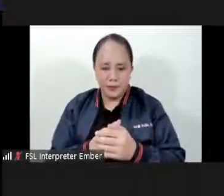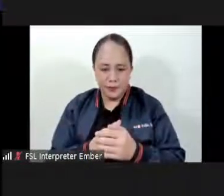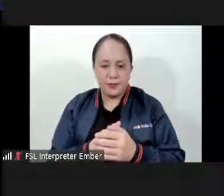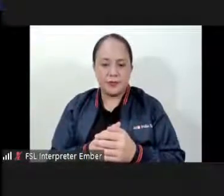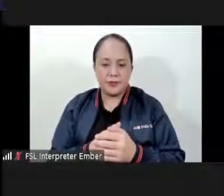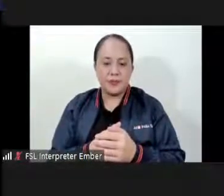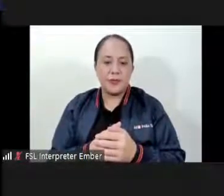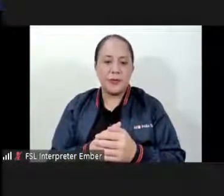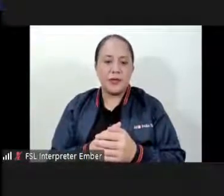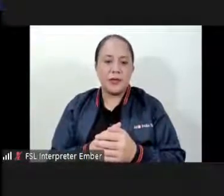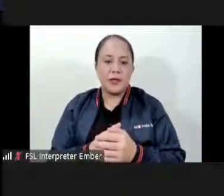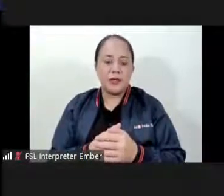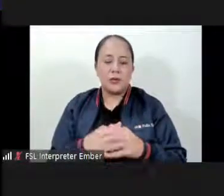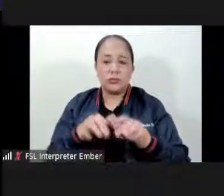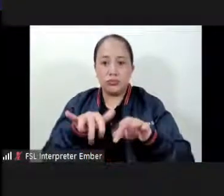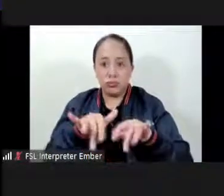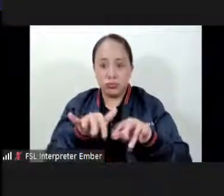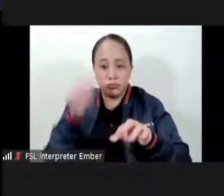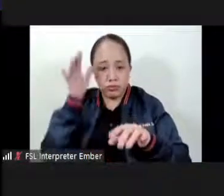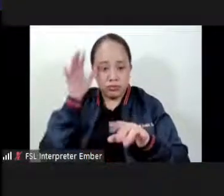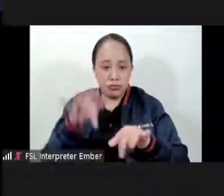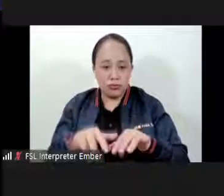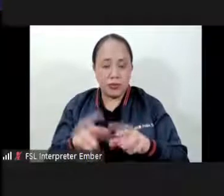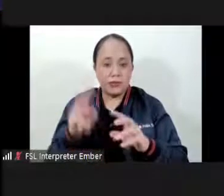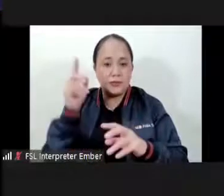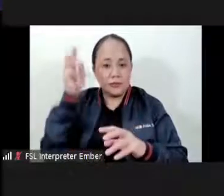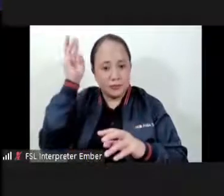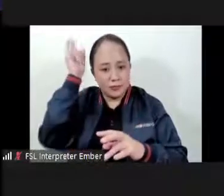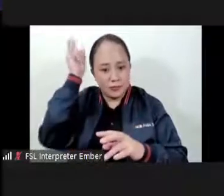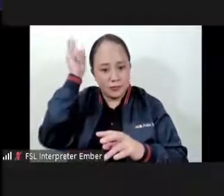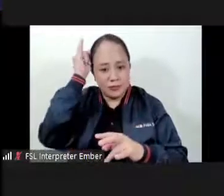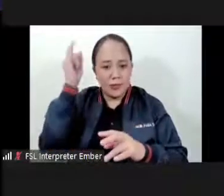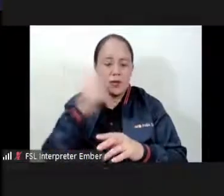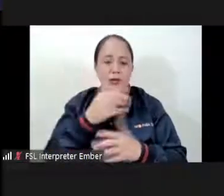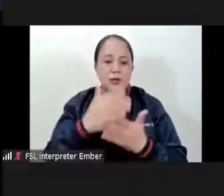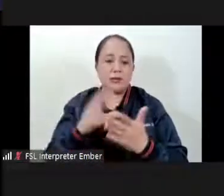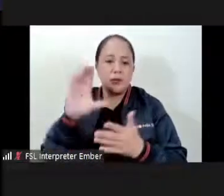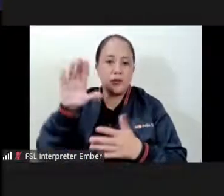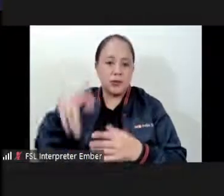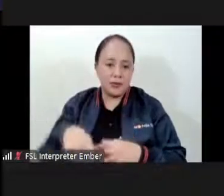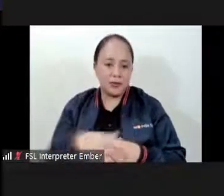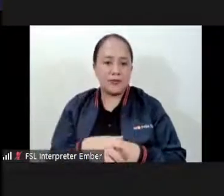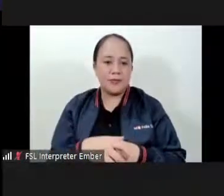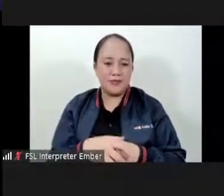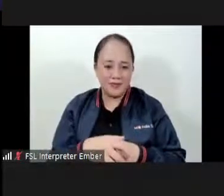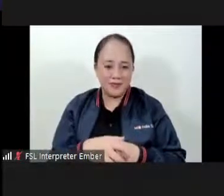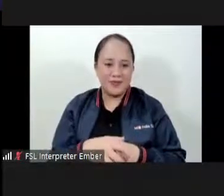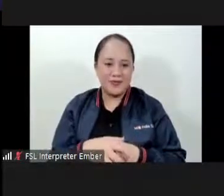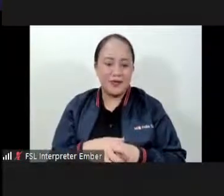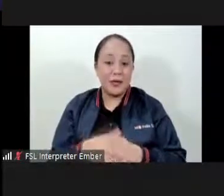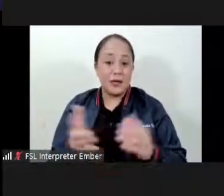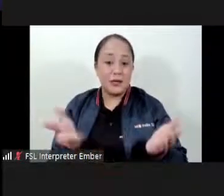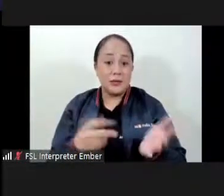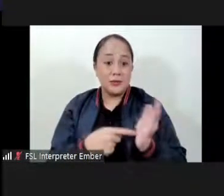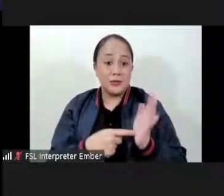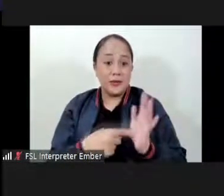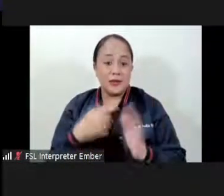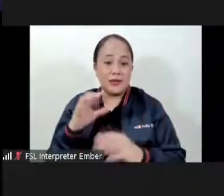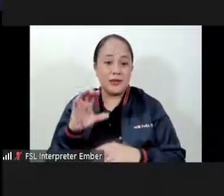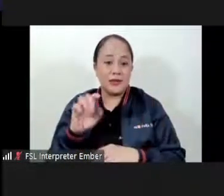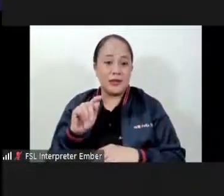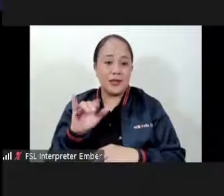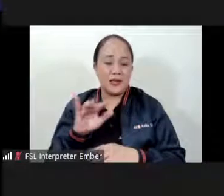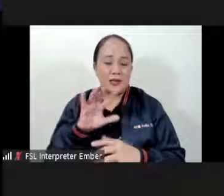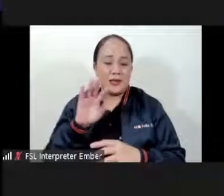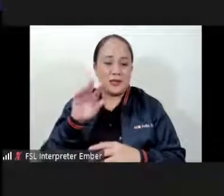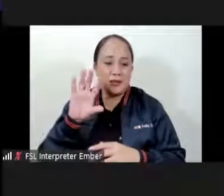the desktops, computers, Wi-Fis, and some of the smartphones. Here are some of our tele-CPU centers